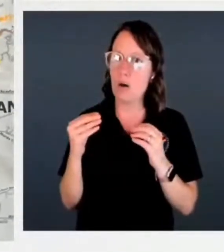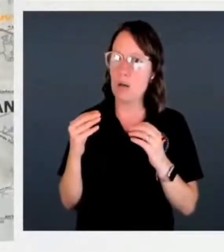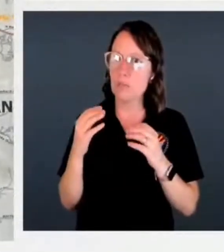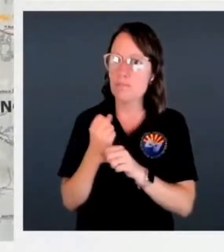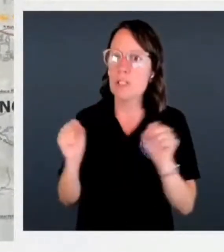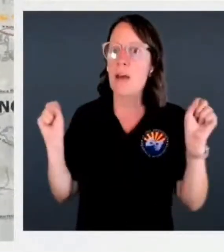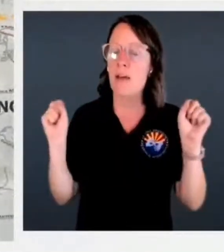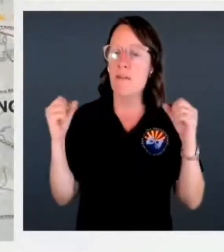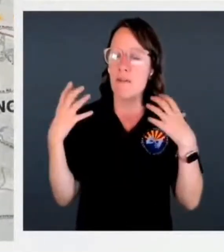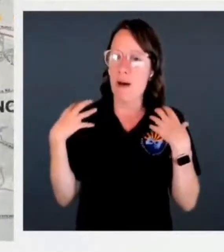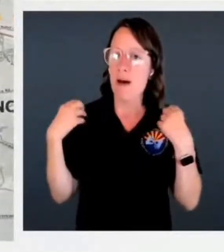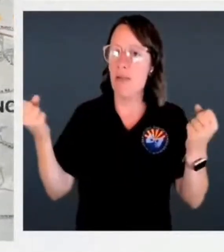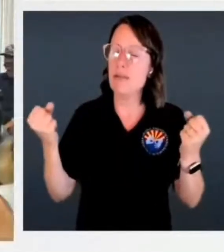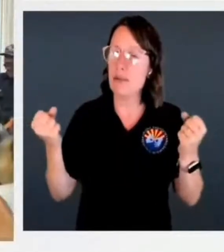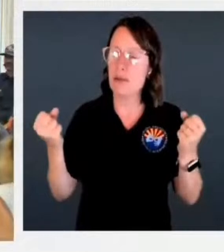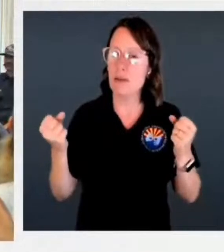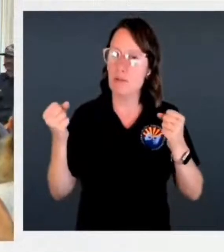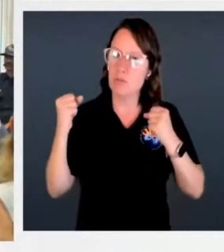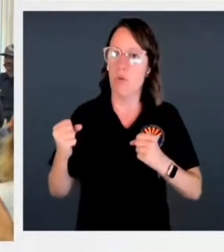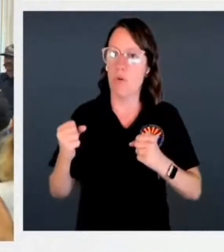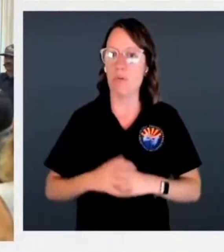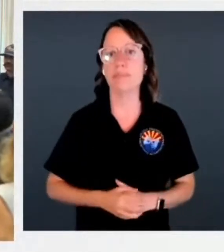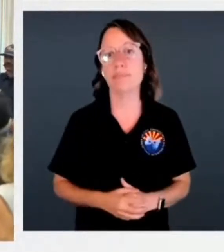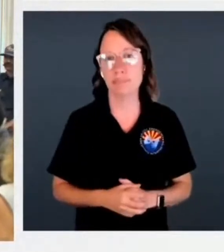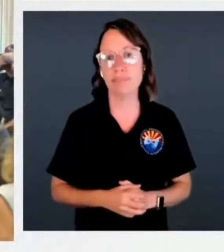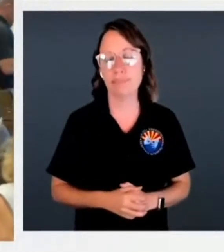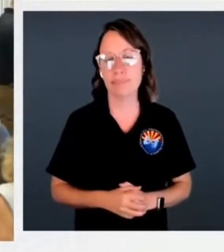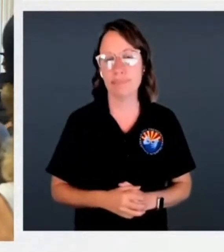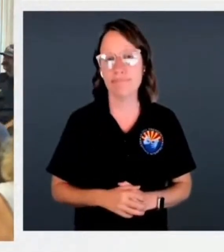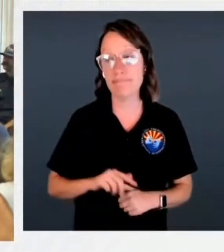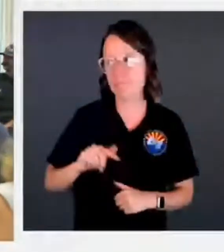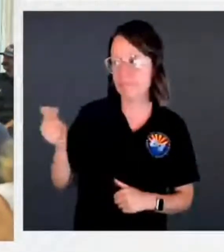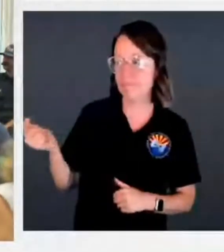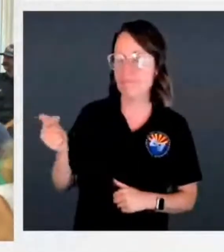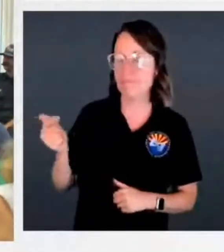here, and we'll hand it off to the next one.